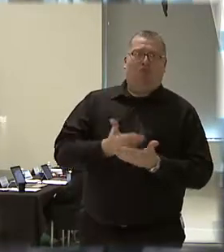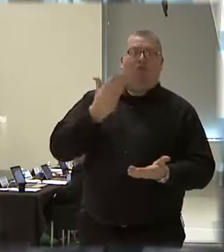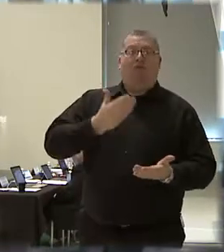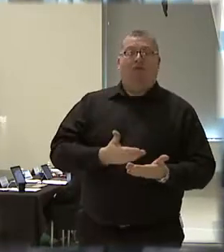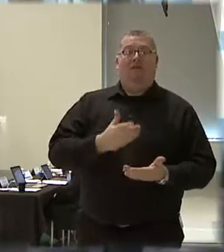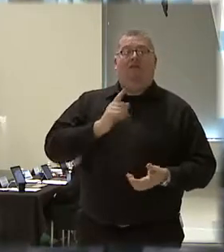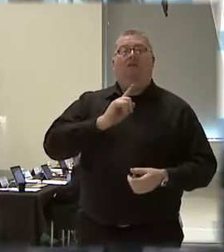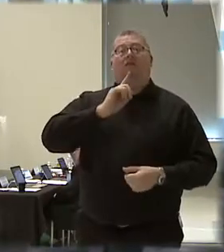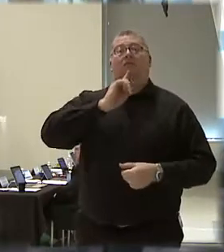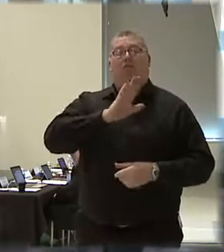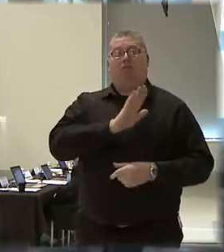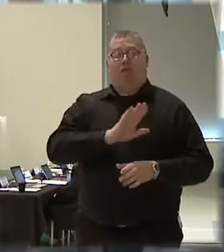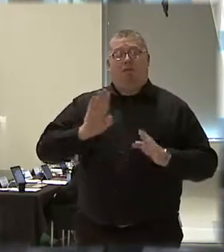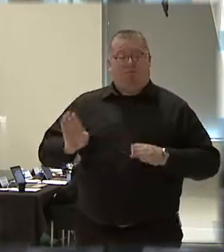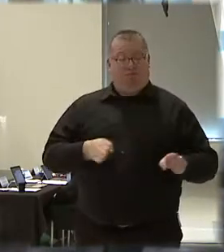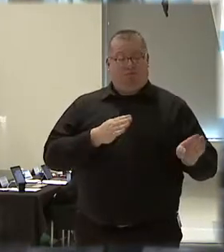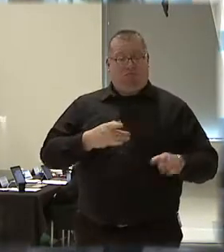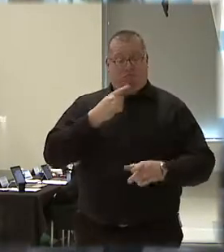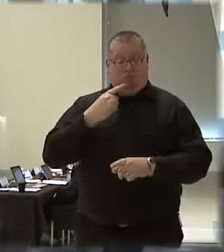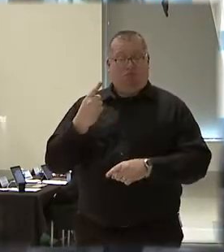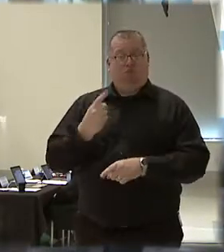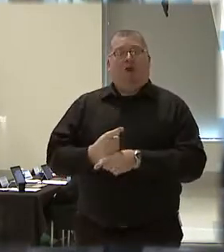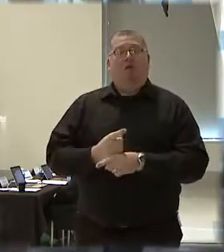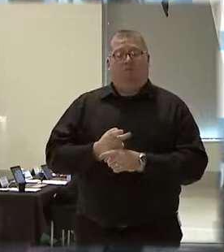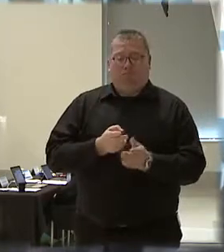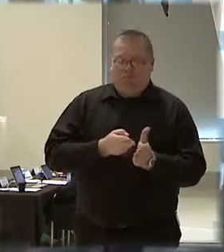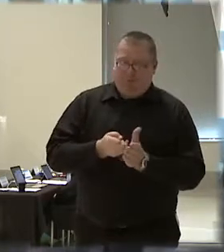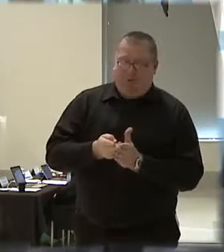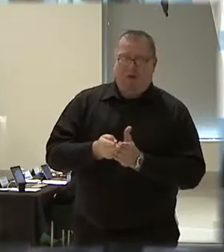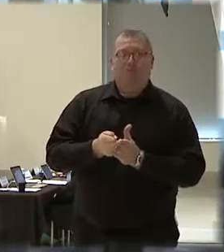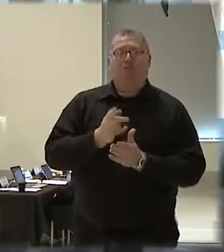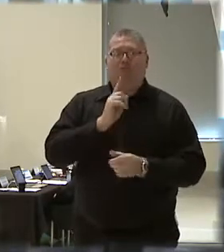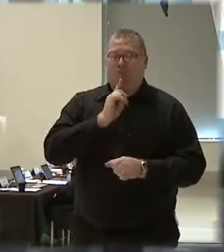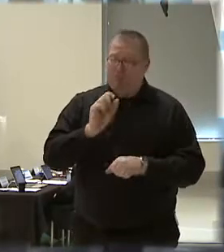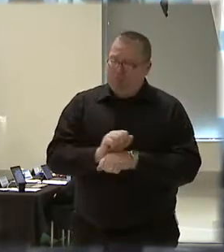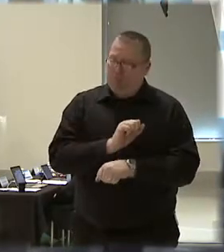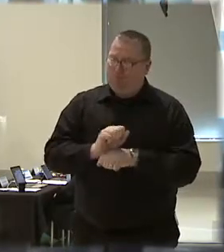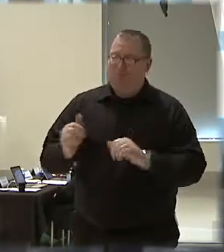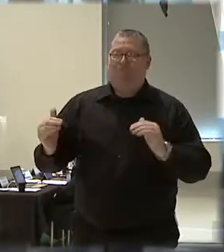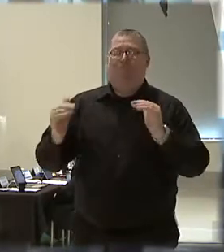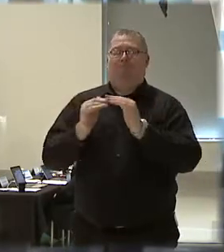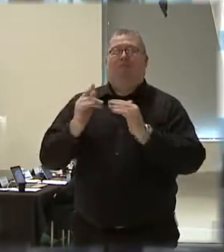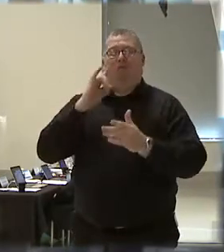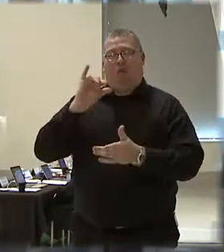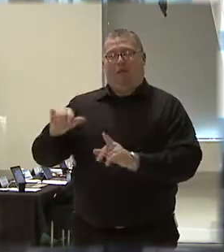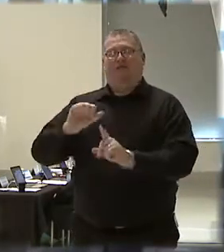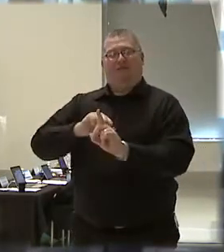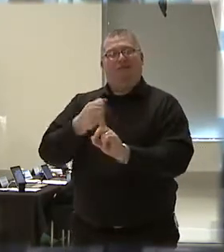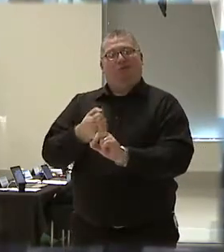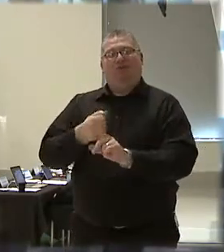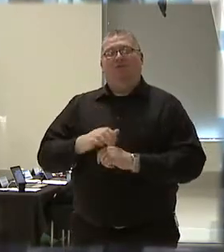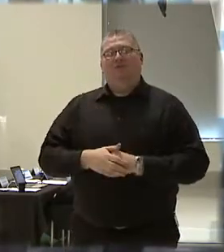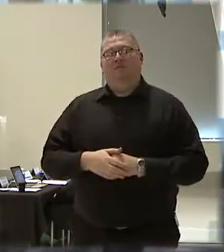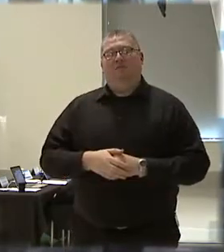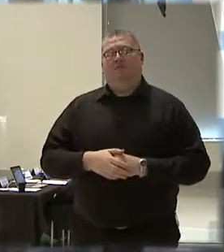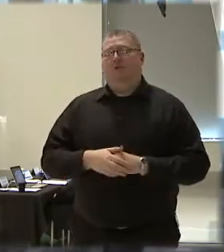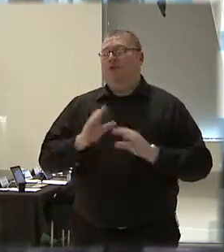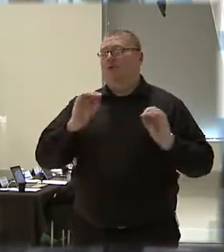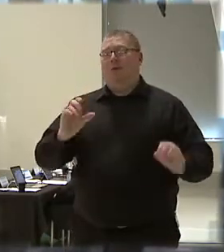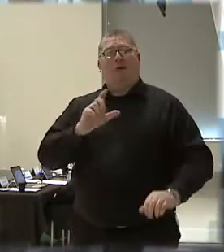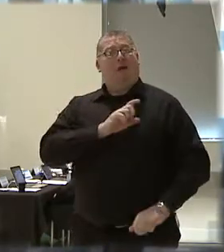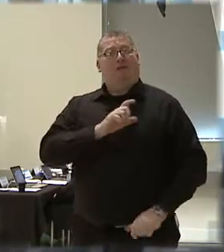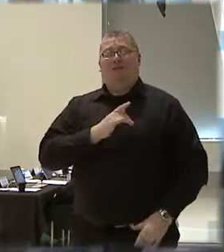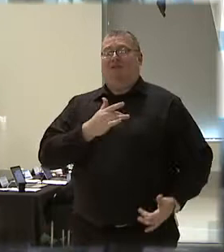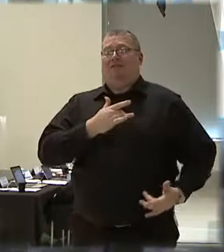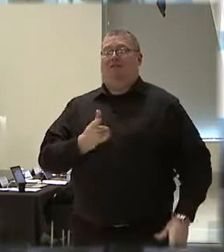that their actions were right, legitimate, and just in that situation. You know, no officer goes